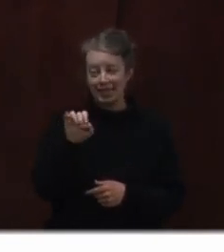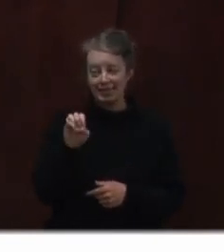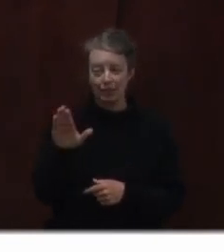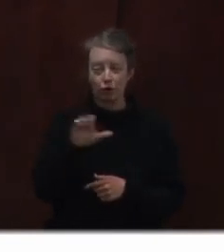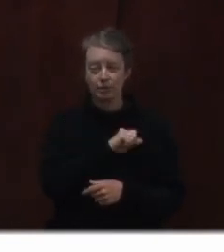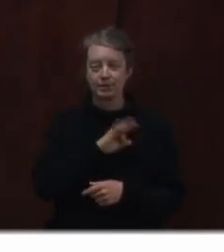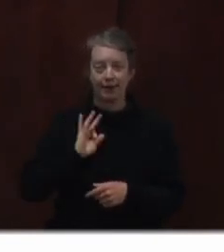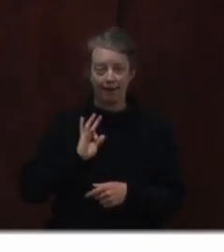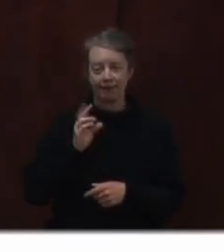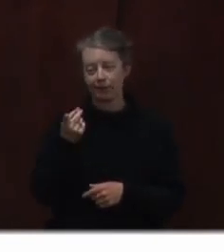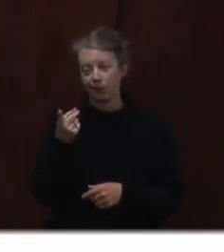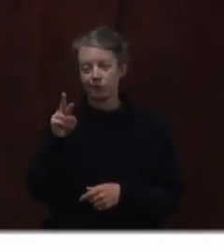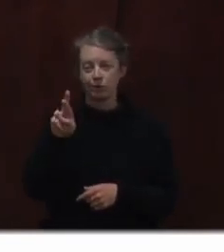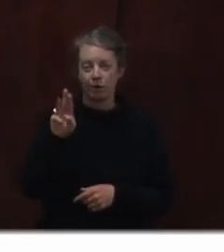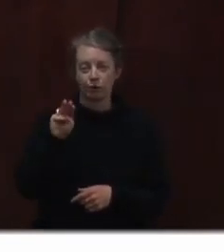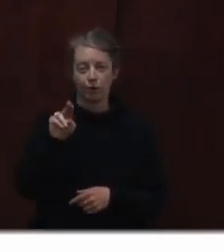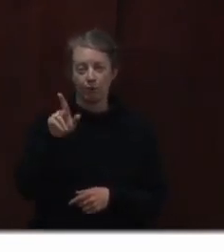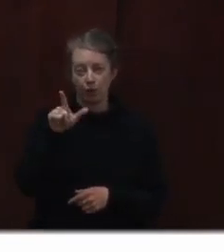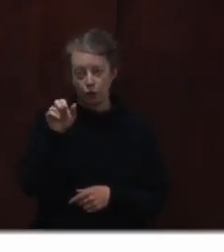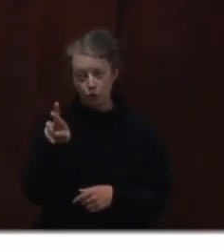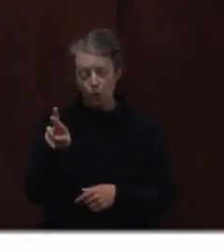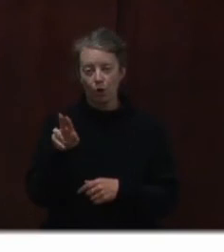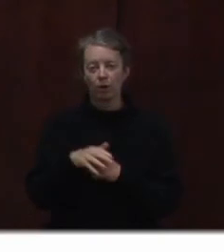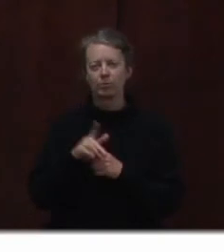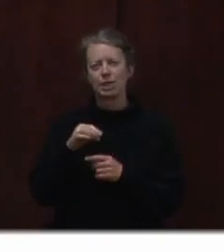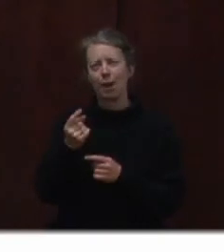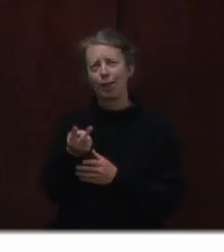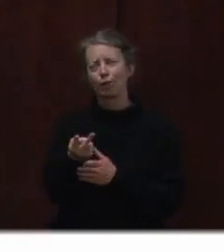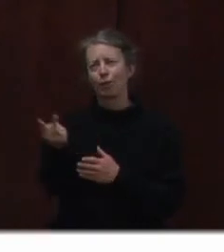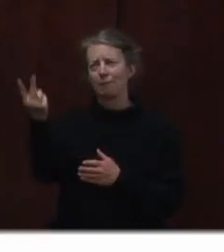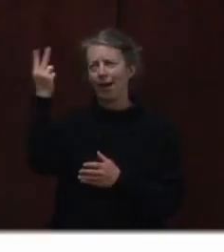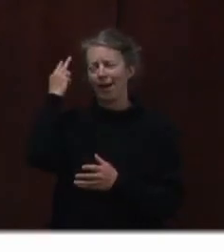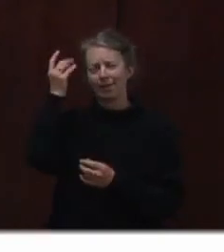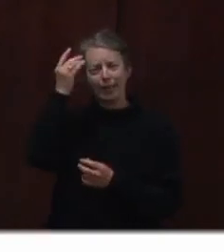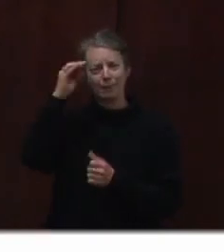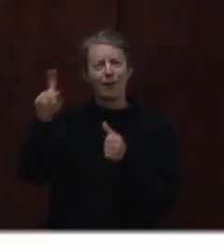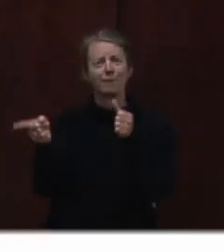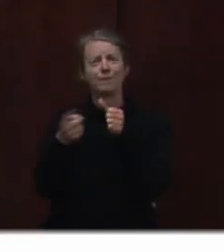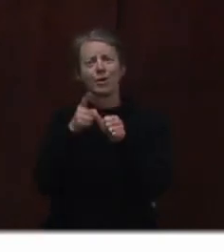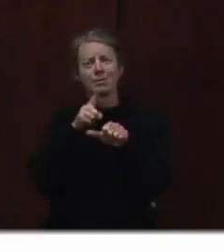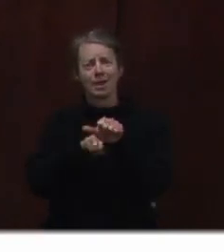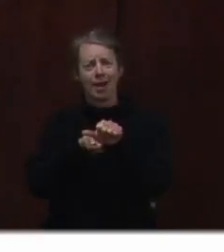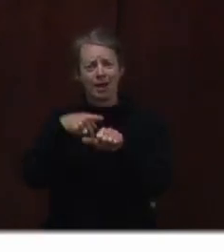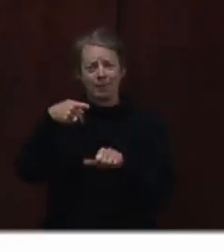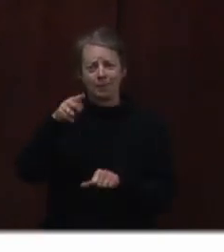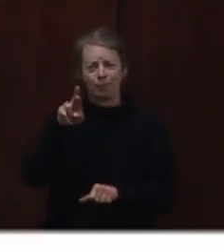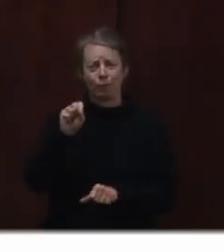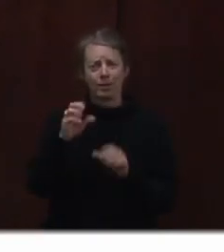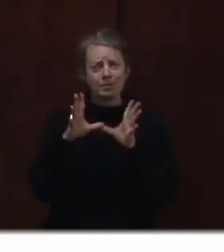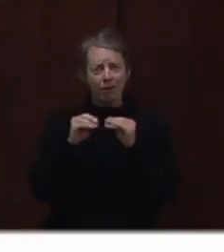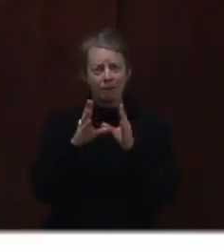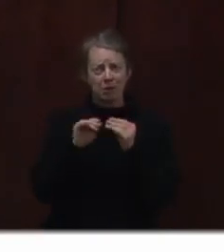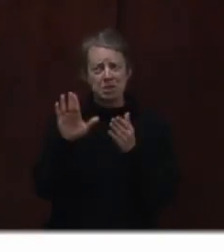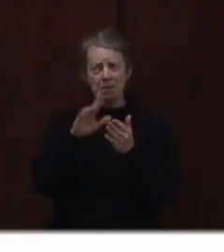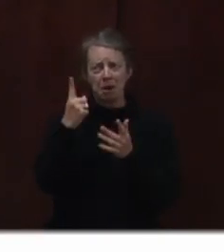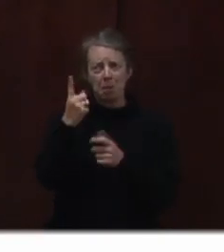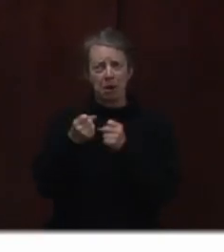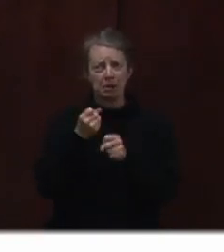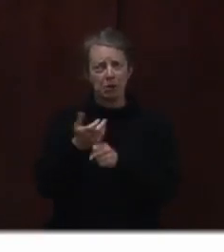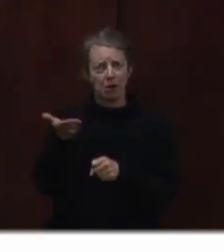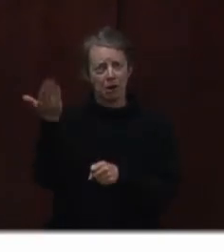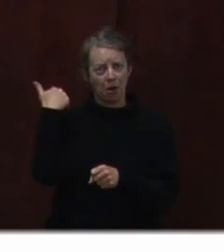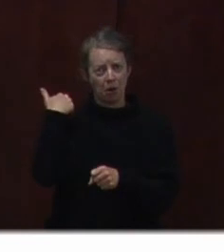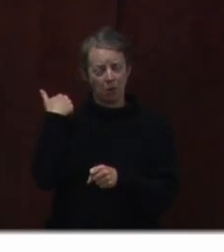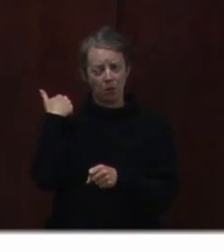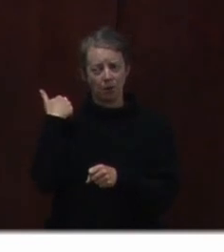hats. You know, when I look back and think about the first press conference we did here, it was just about a year ago today, and we were, we